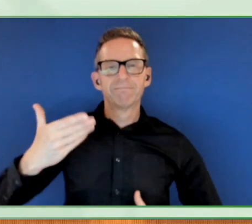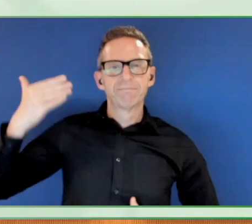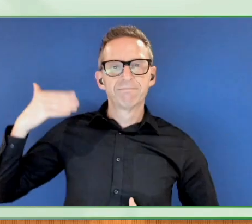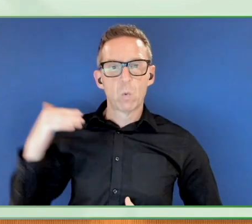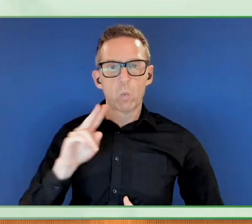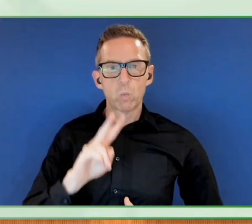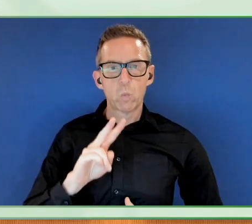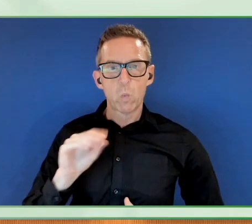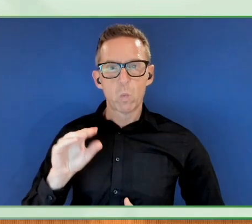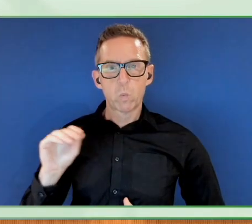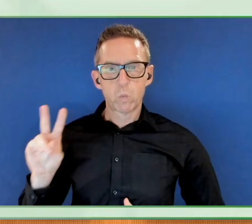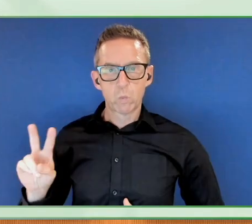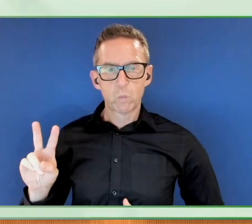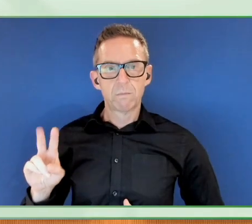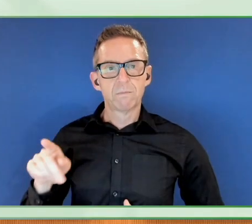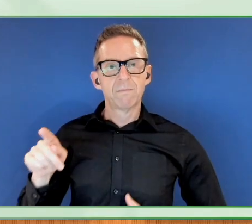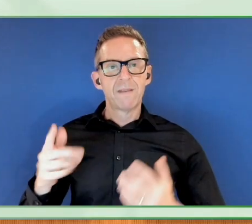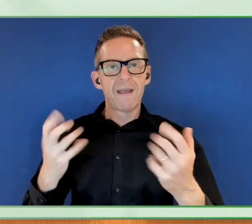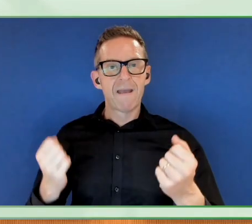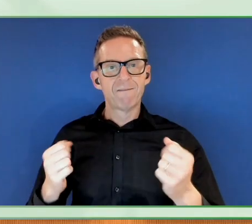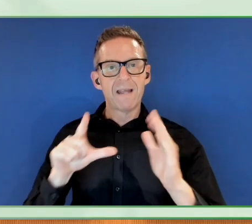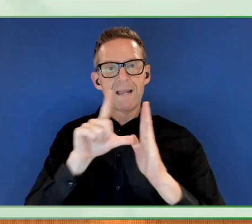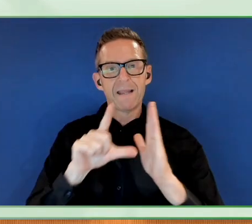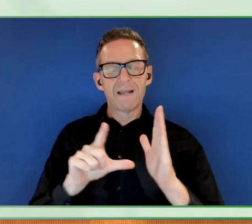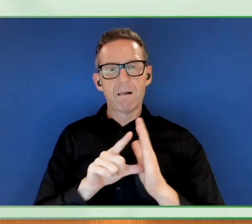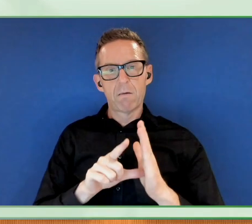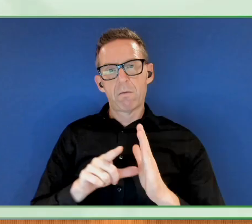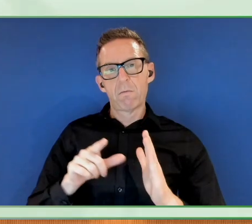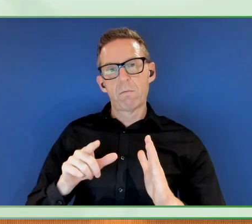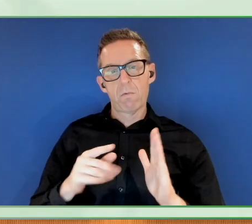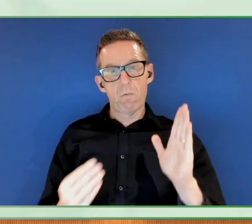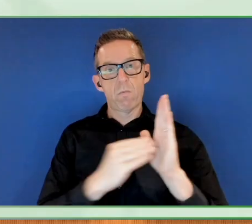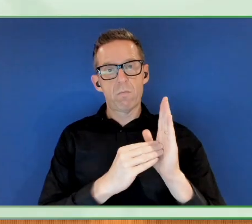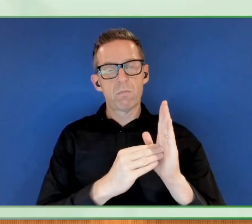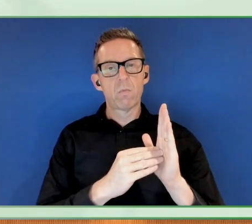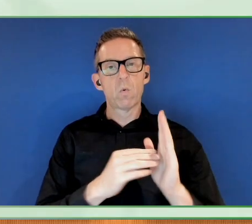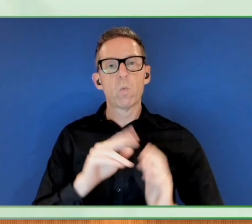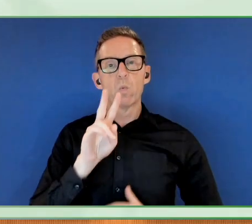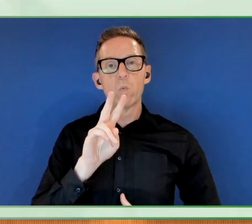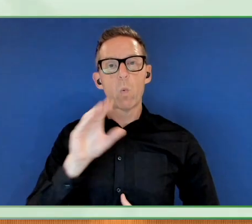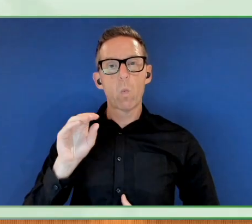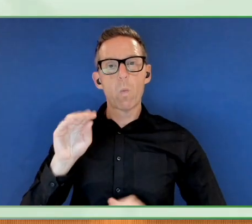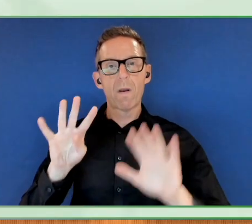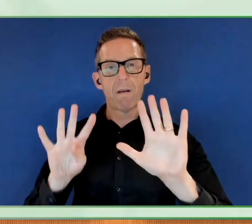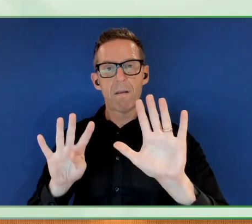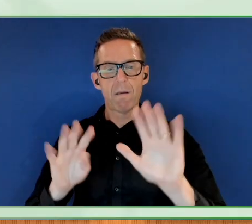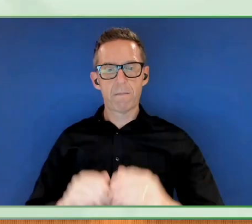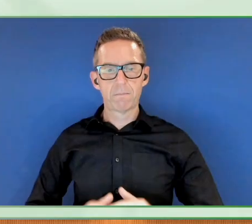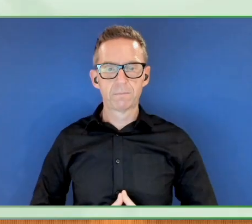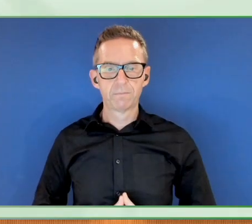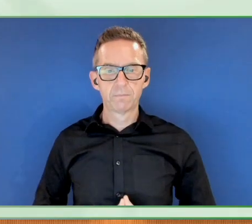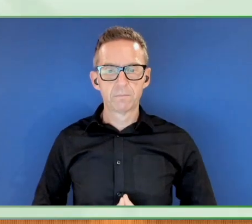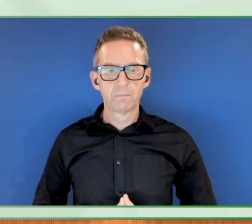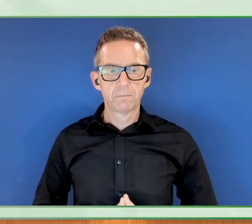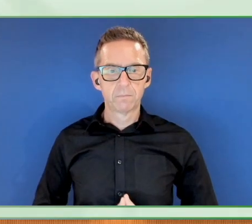legal requirements in 2009. And this entered into force for new ICT solutions